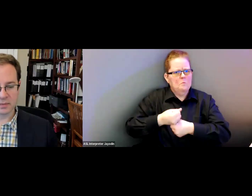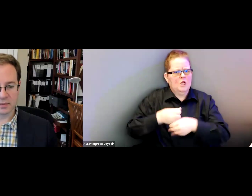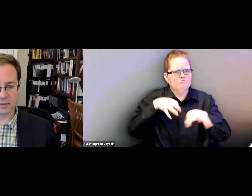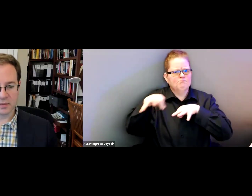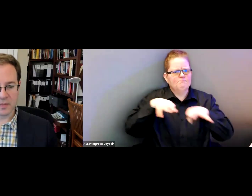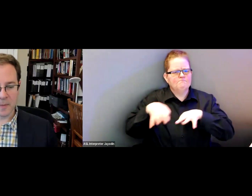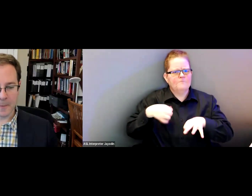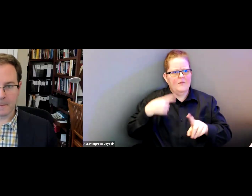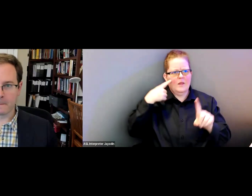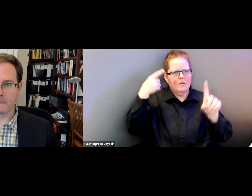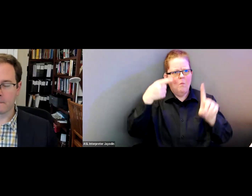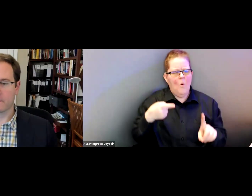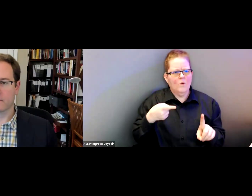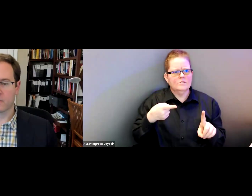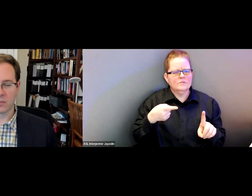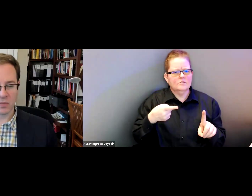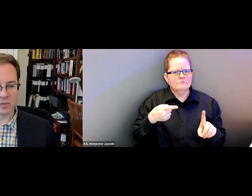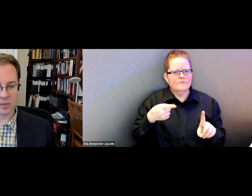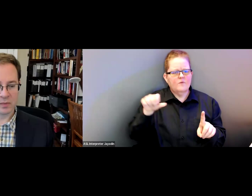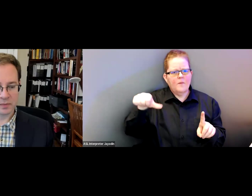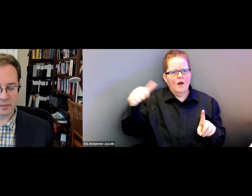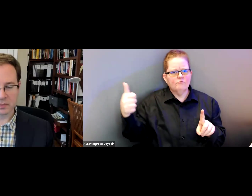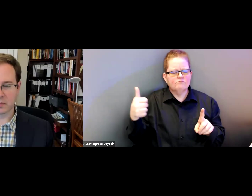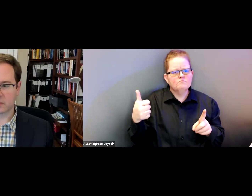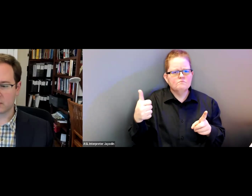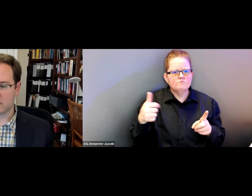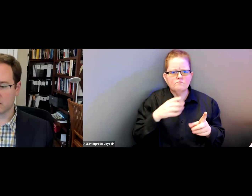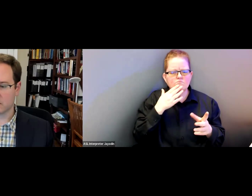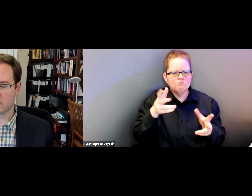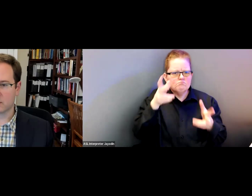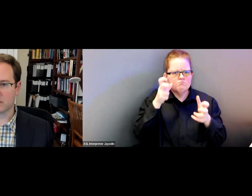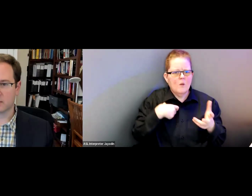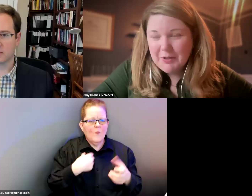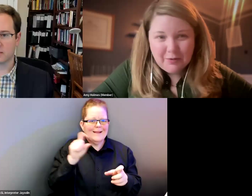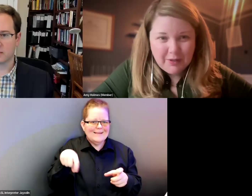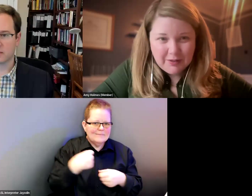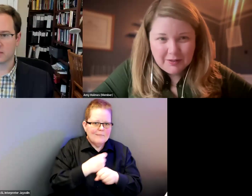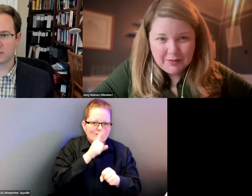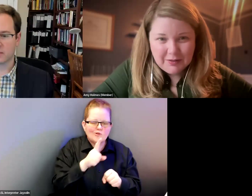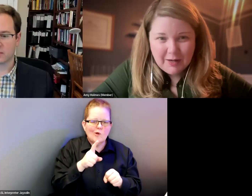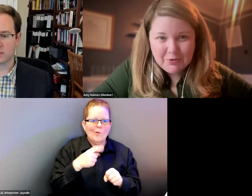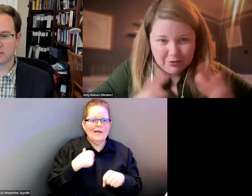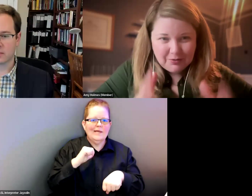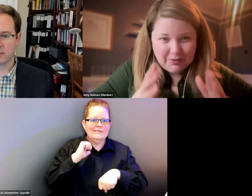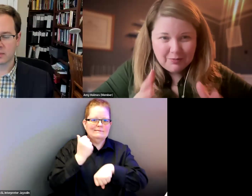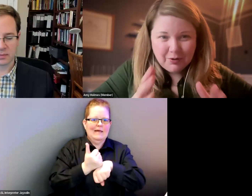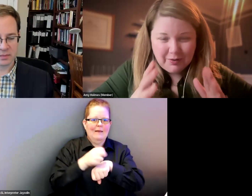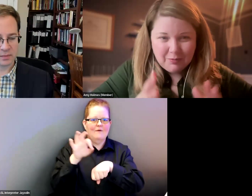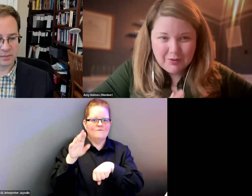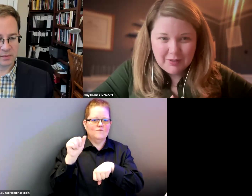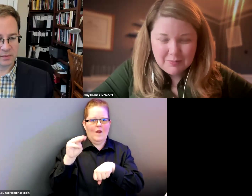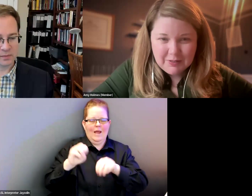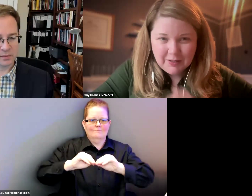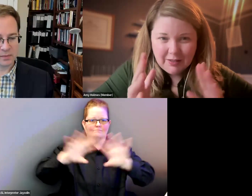our colleagues is also well taken. I think we should, make sure we frame it in a way that can capture the